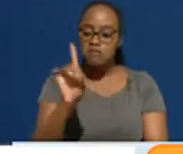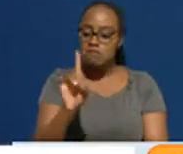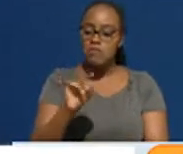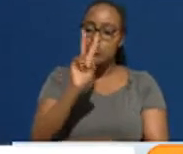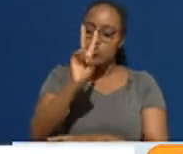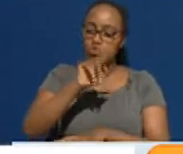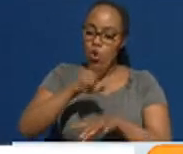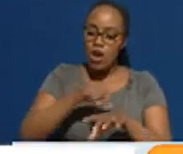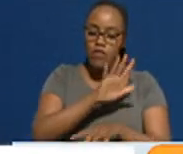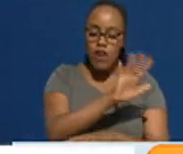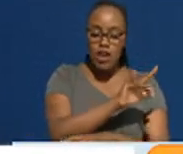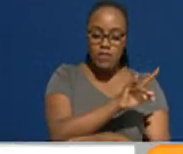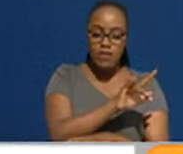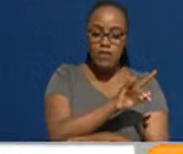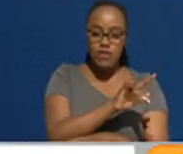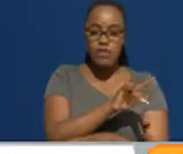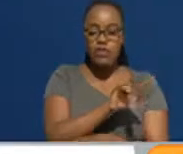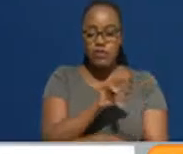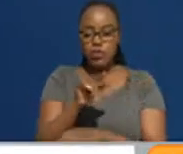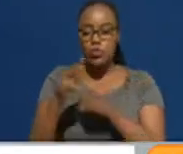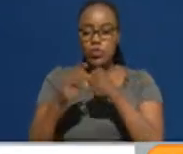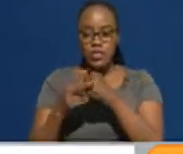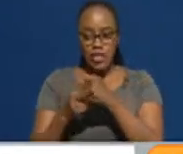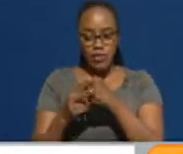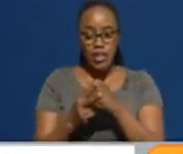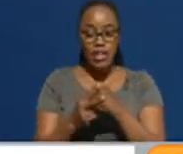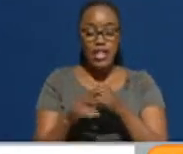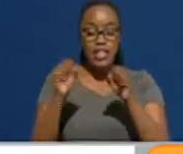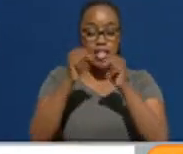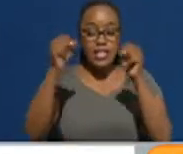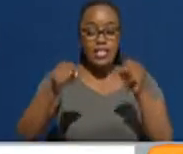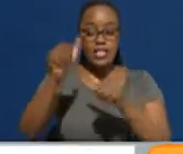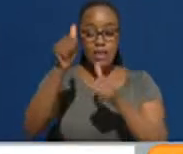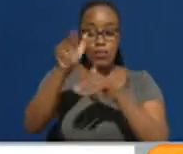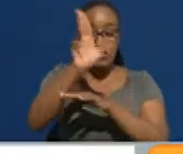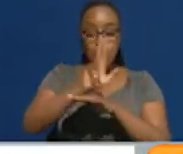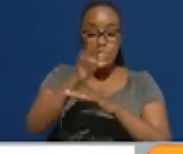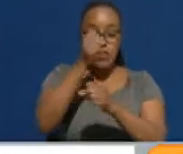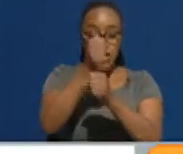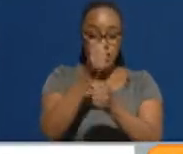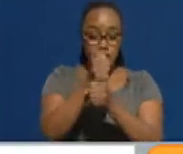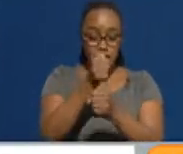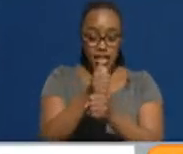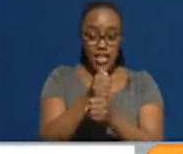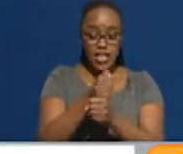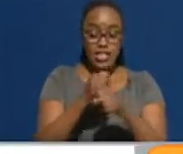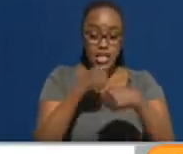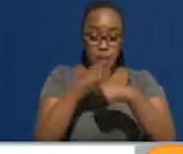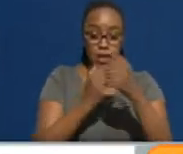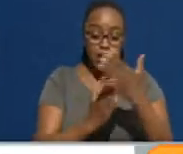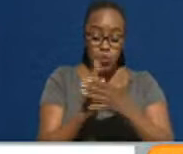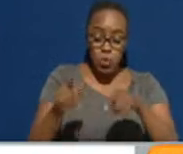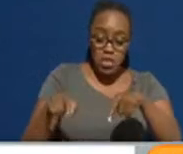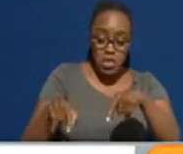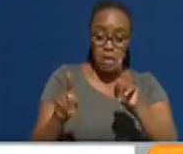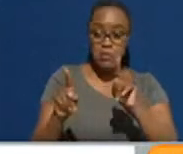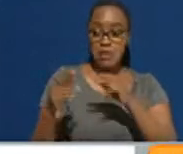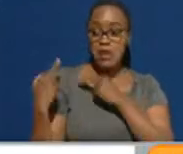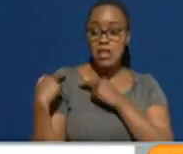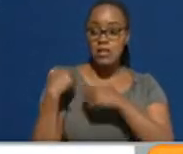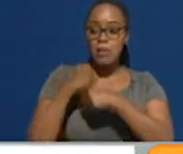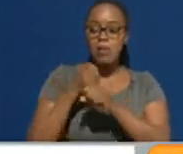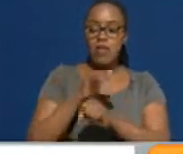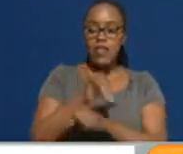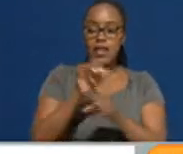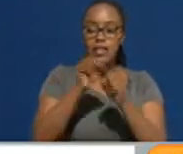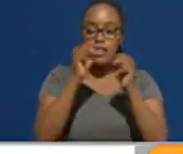Two hours. Between 5 o'clock and 7 o'clock. My goodness. The system they use is created by themselves. Once that system